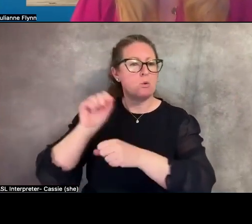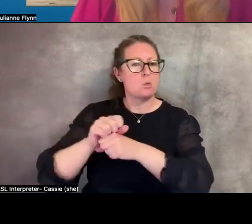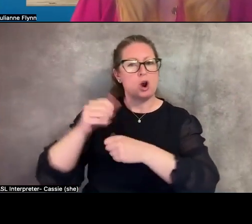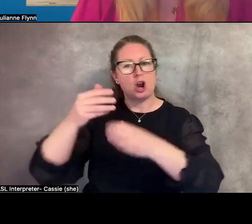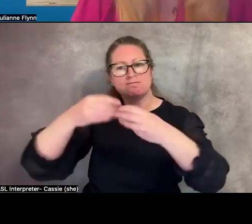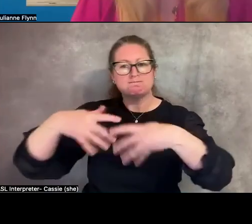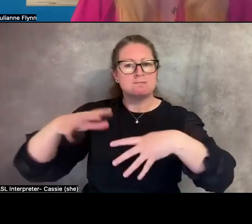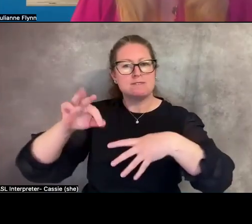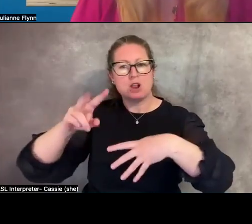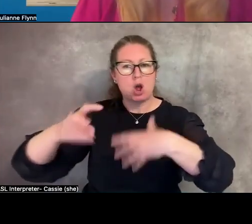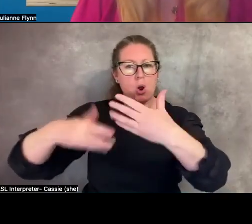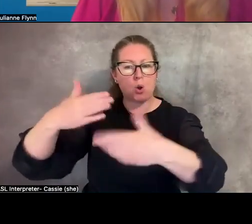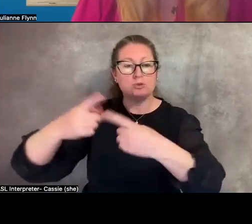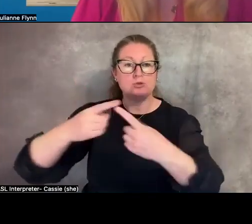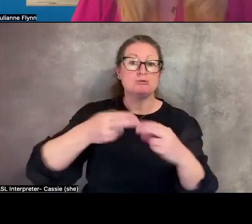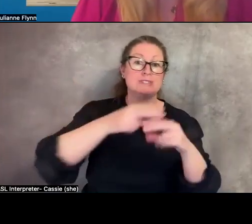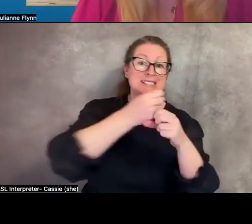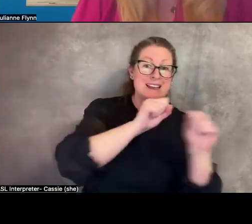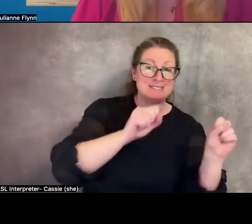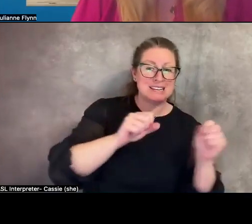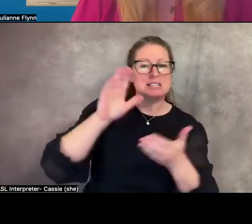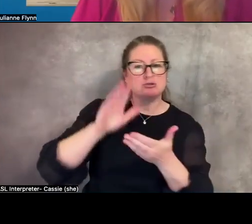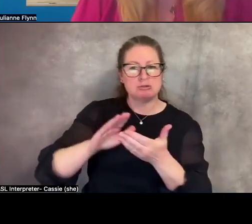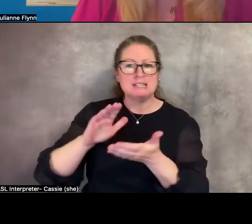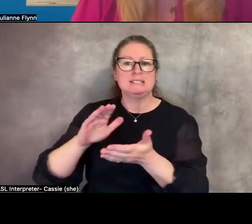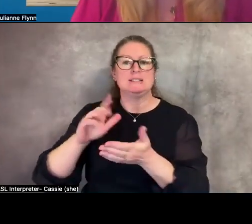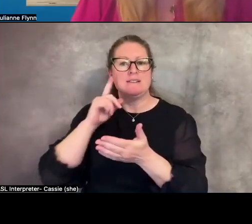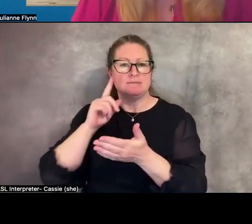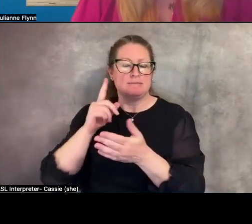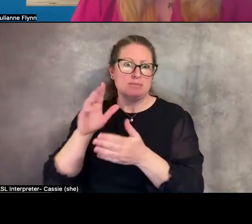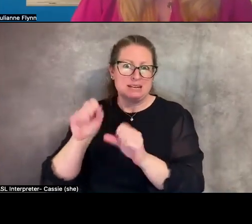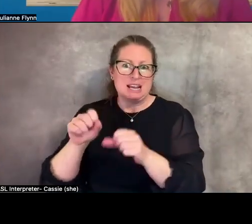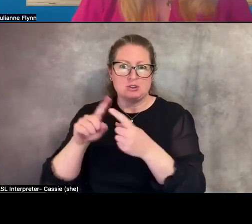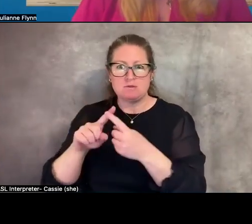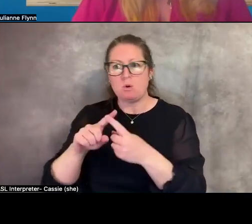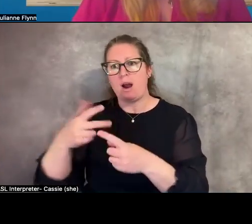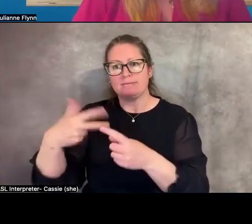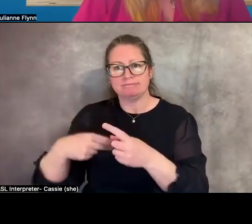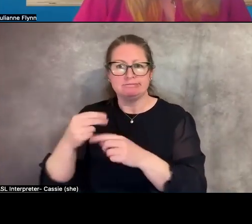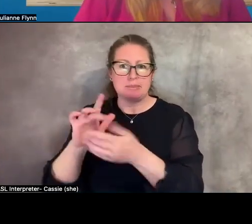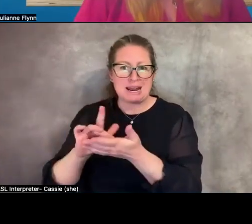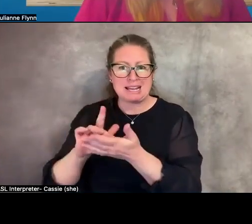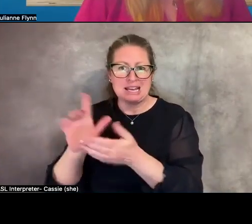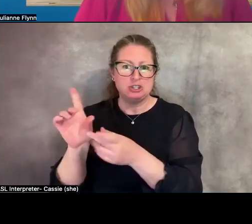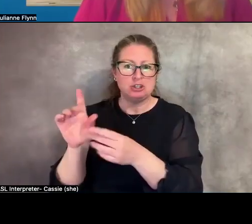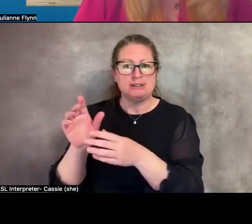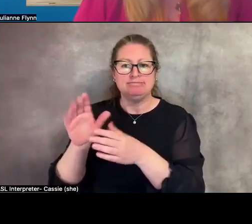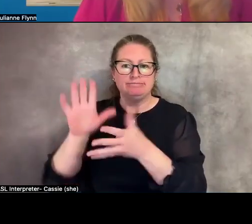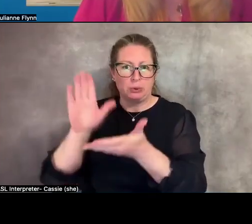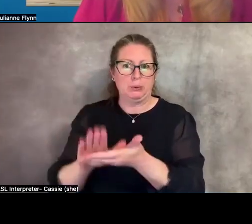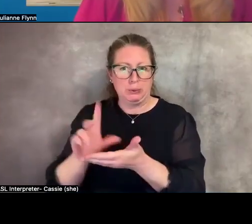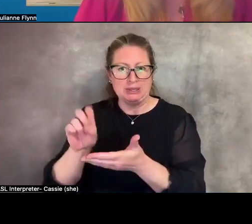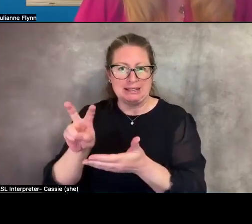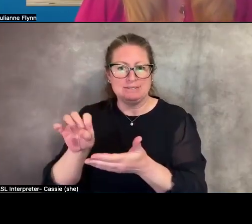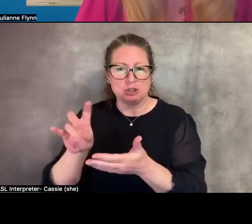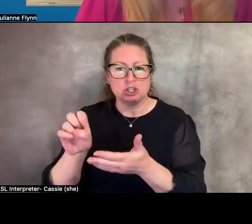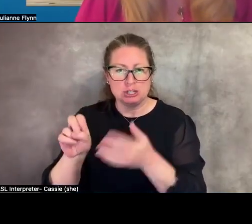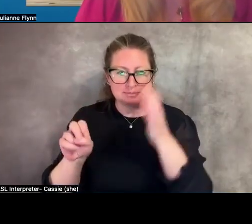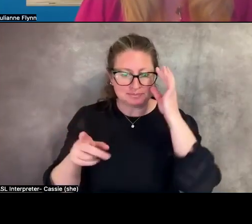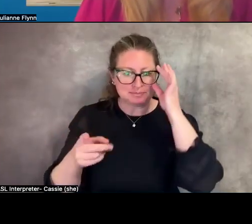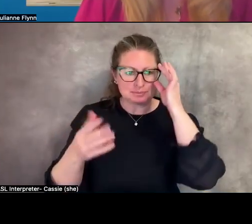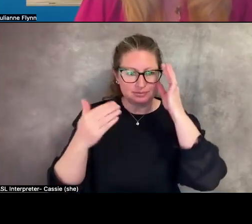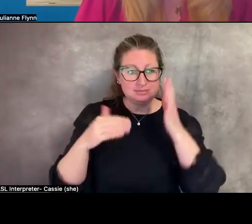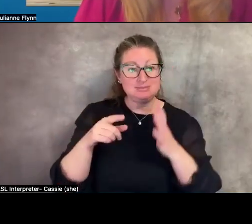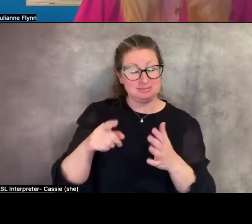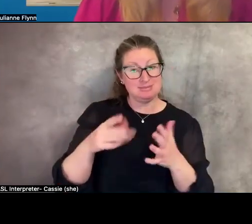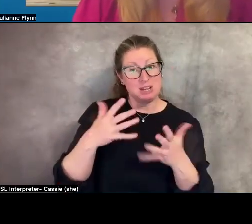increase safety and decrease potential for medication diversion. External consultations proved to be highly valuable with